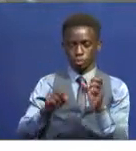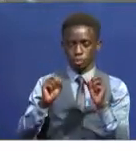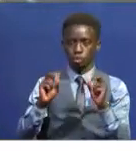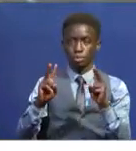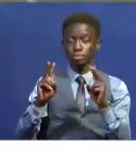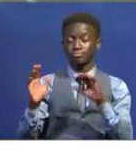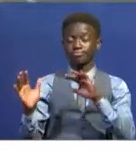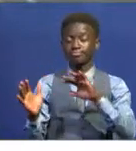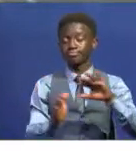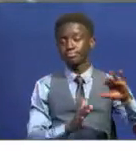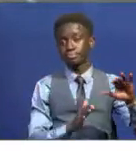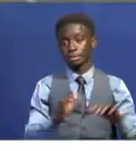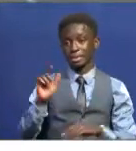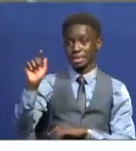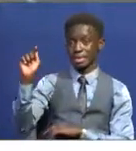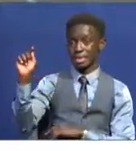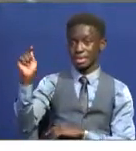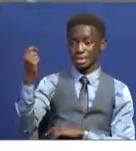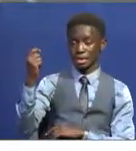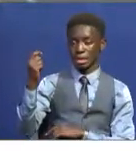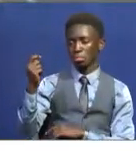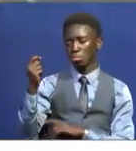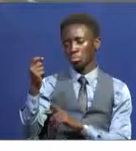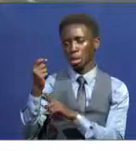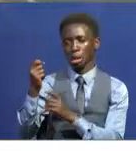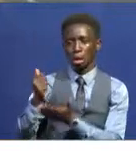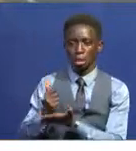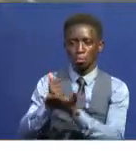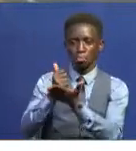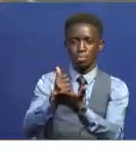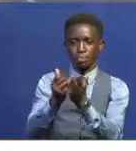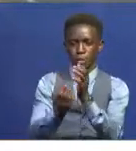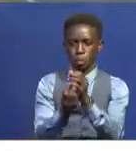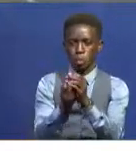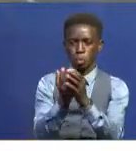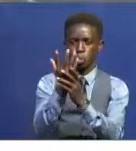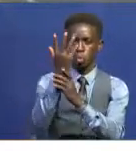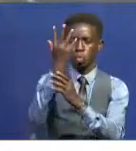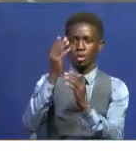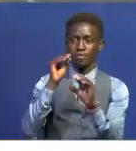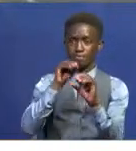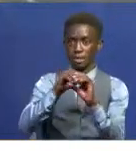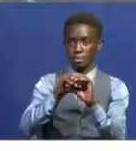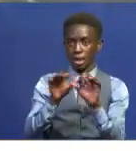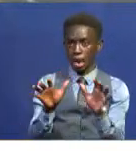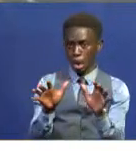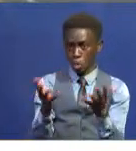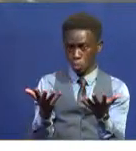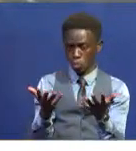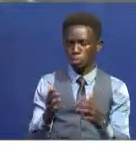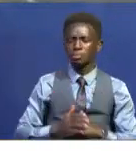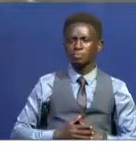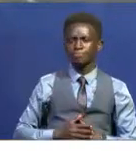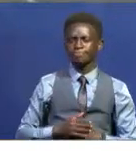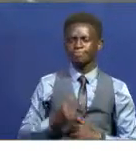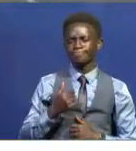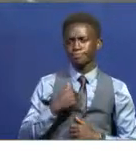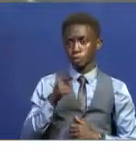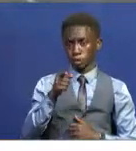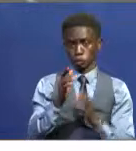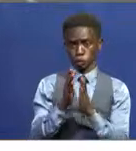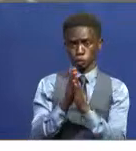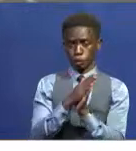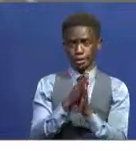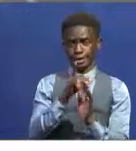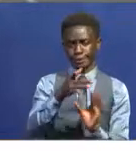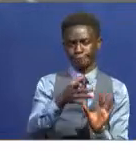How Kenya has assisted in growing investments, I can link it to public